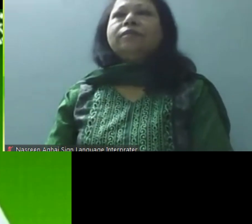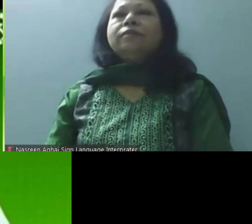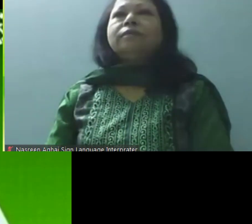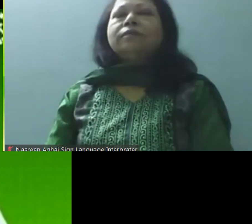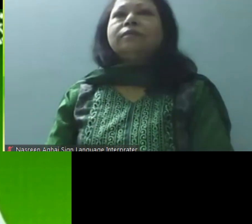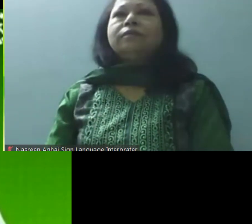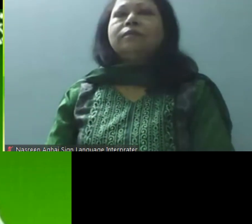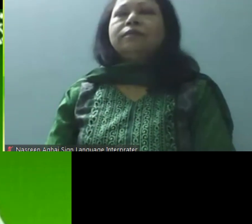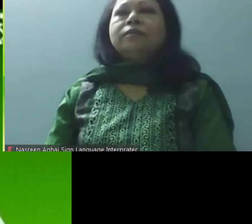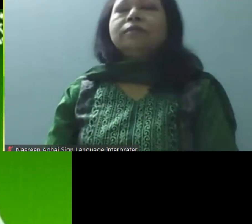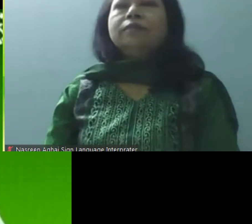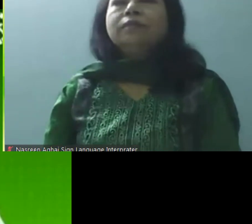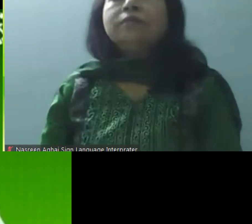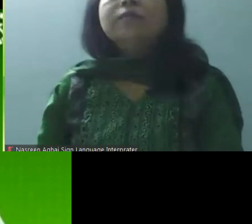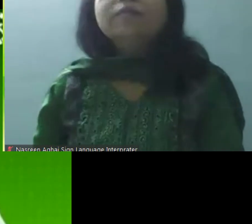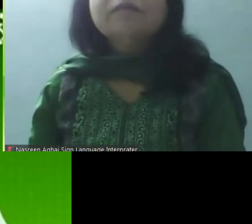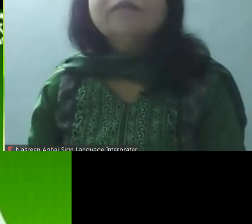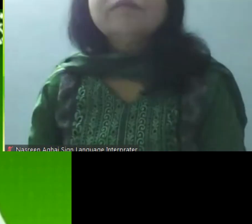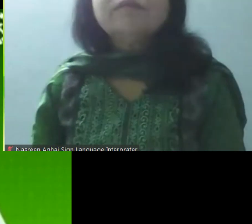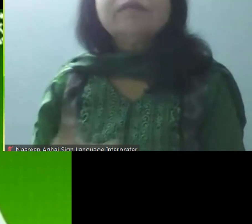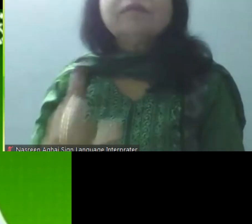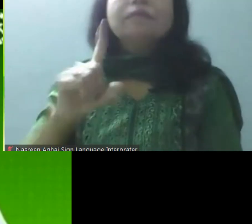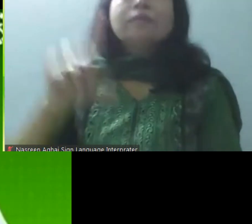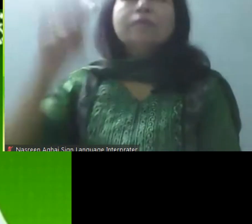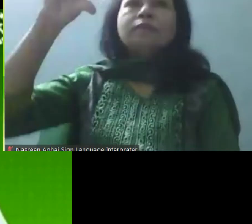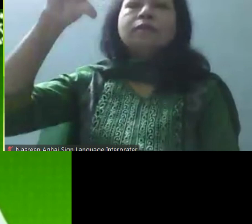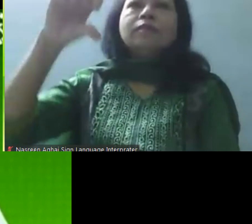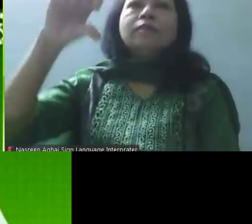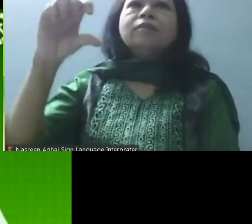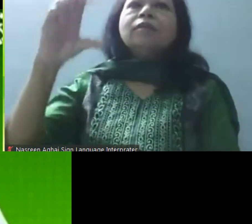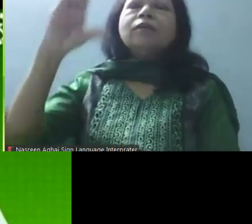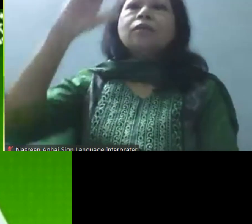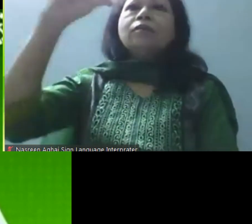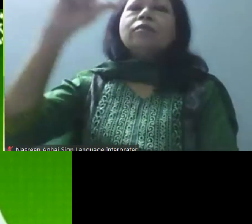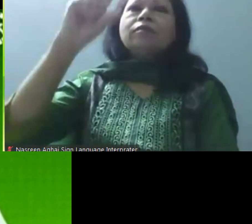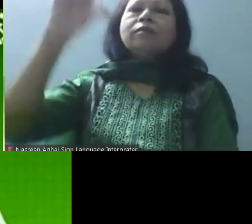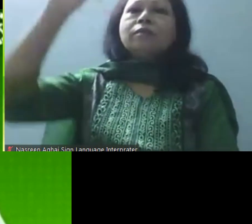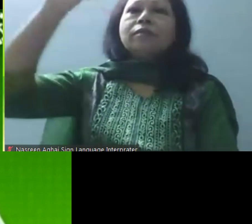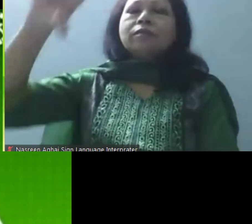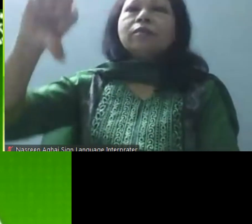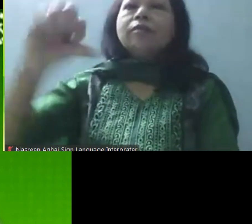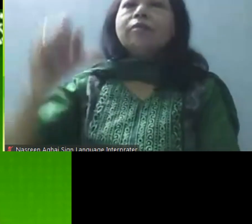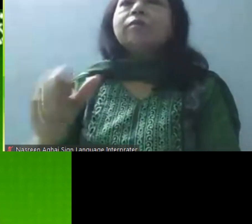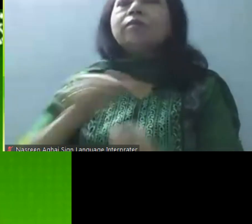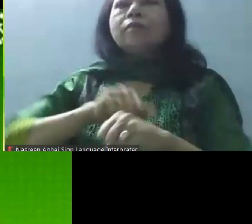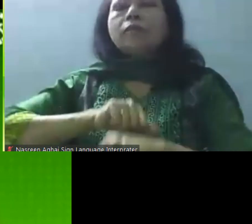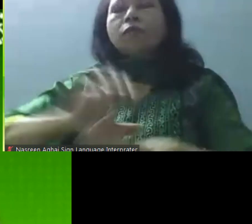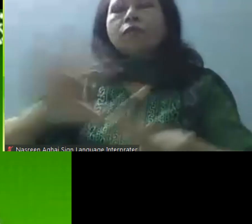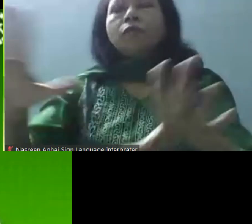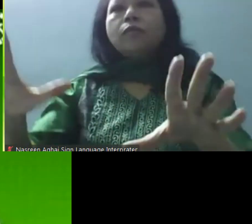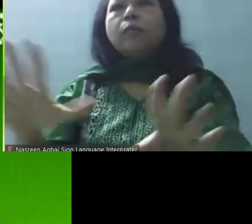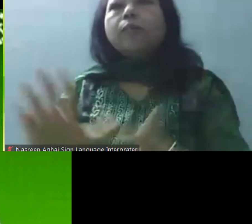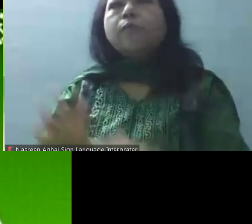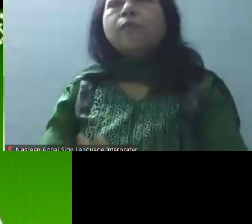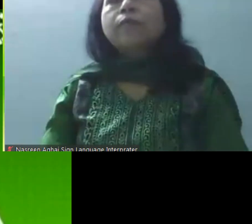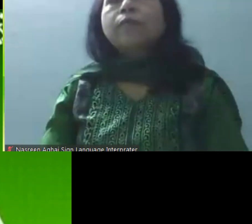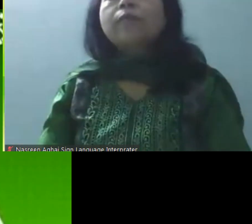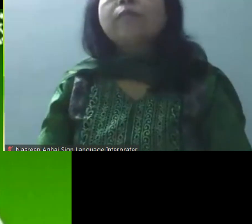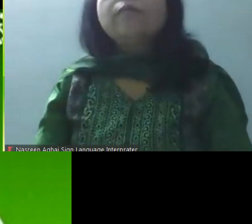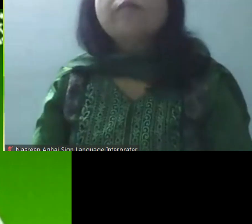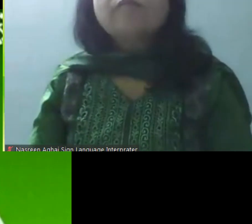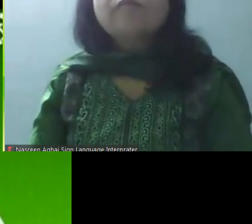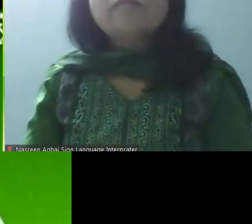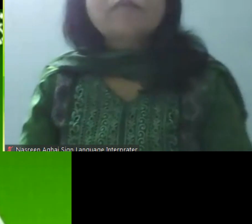To the COVID period, COVID-19 period. Since the coronavirus came, the situation has